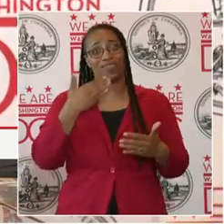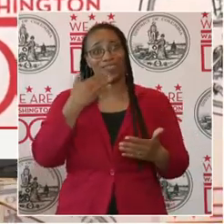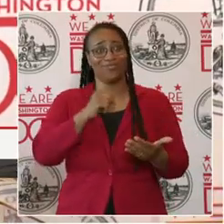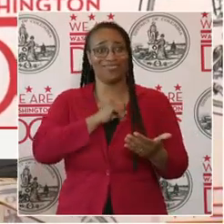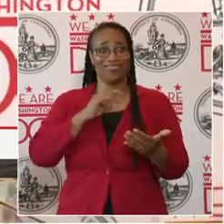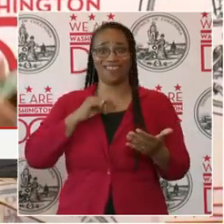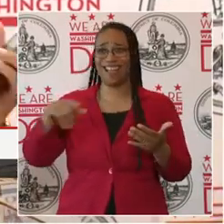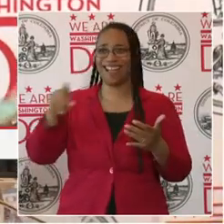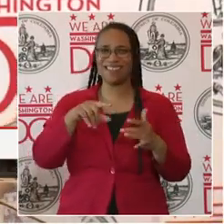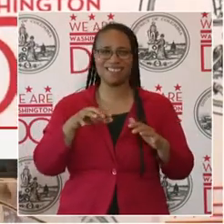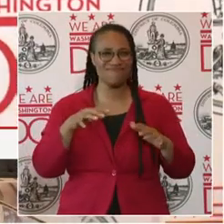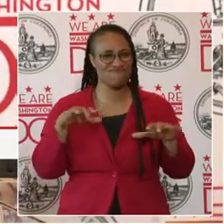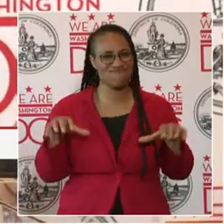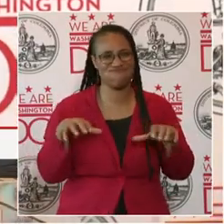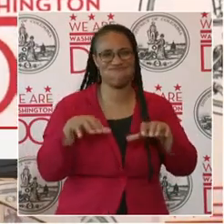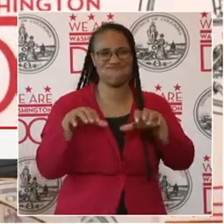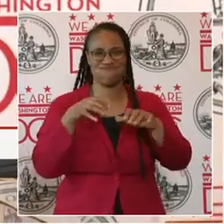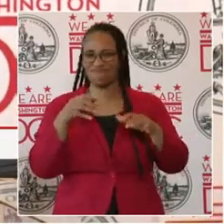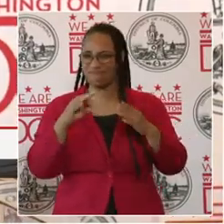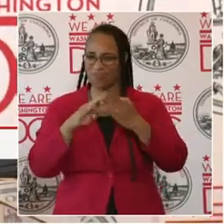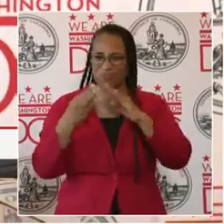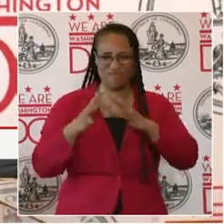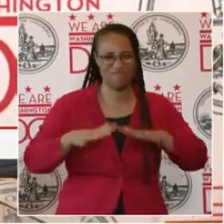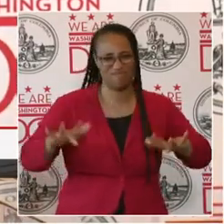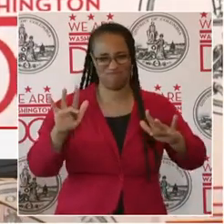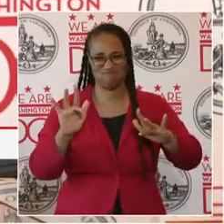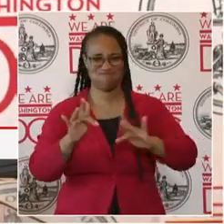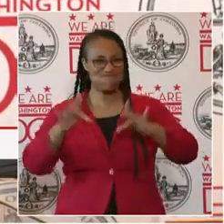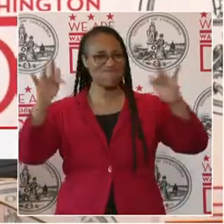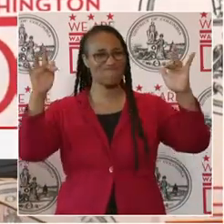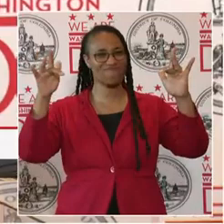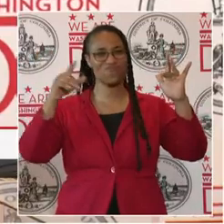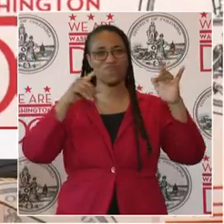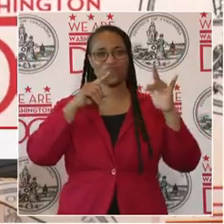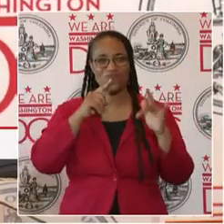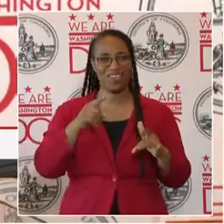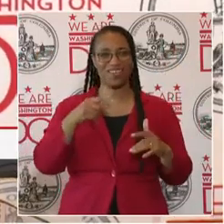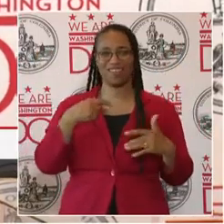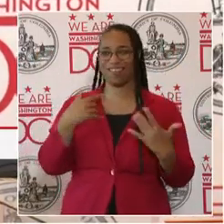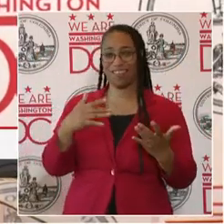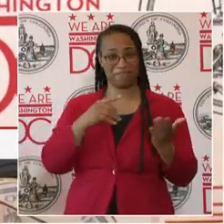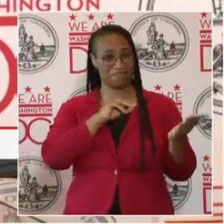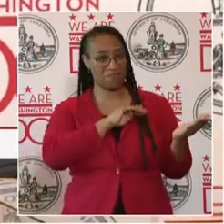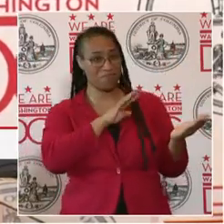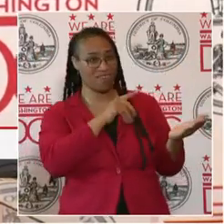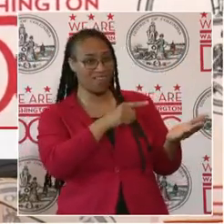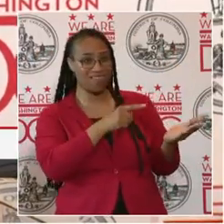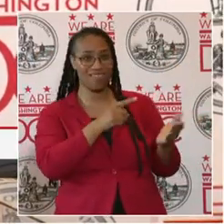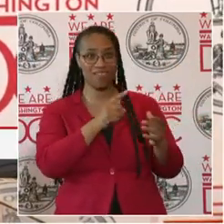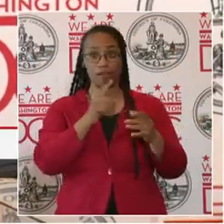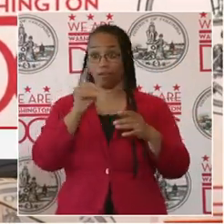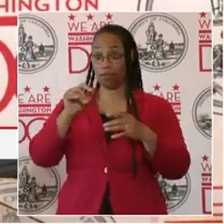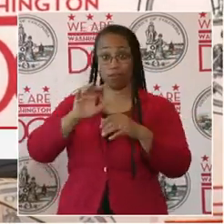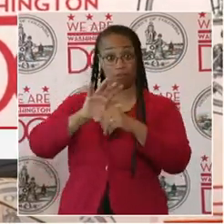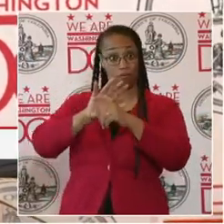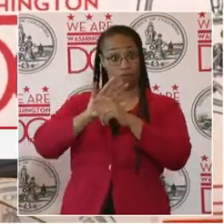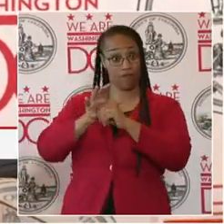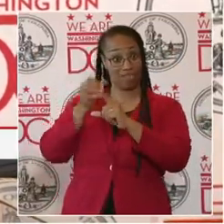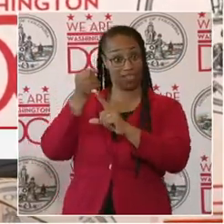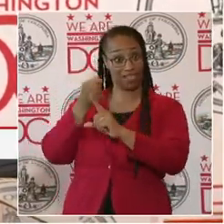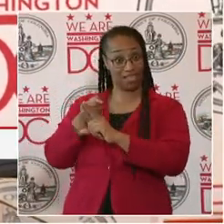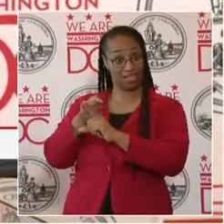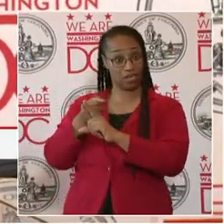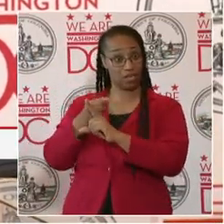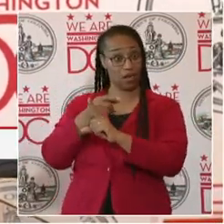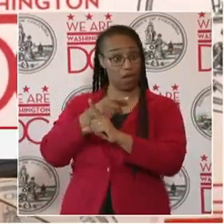our communities here in the DC area. Shout out to the mayor. When COVID hit, I was listening to these town